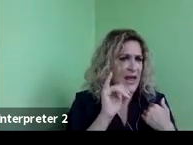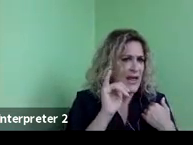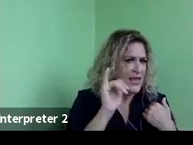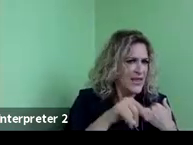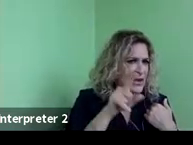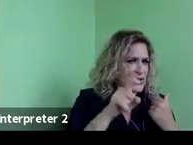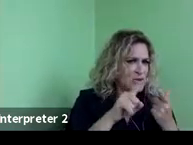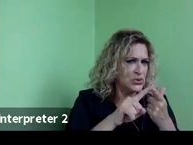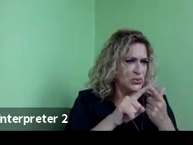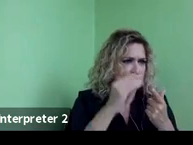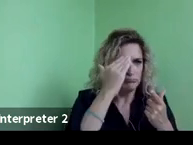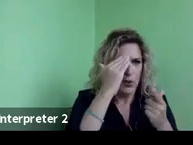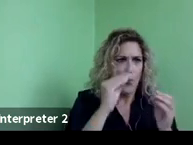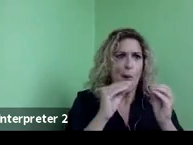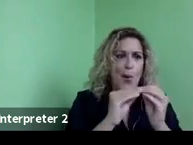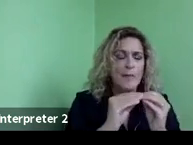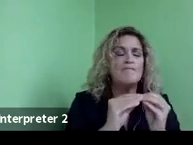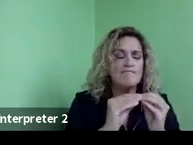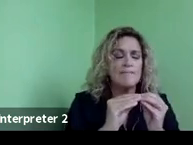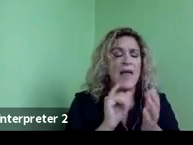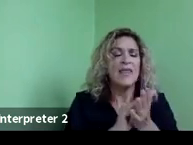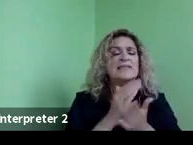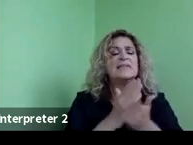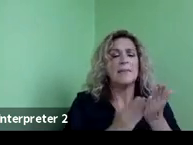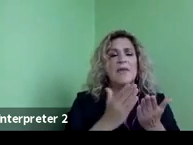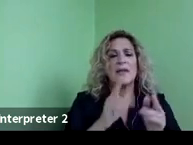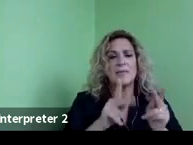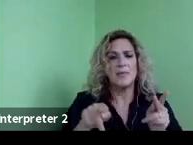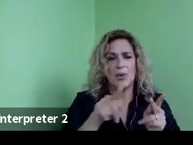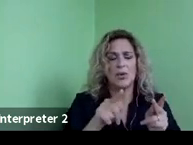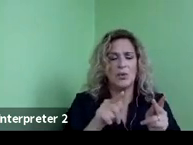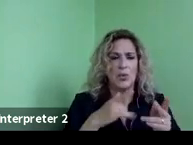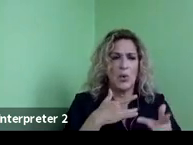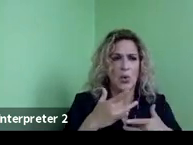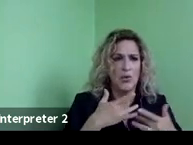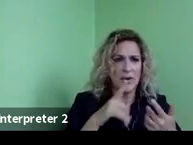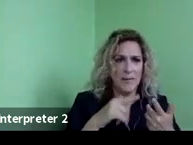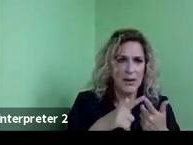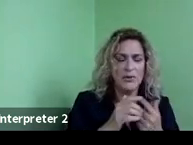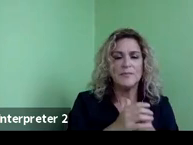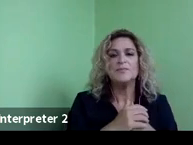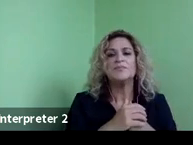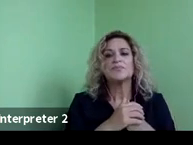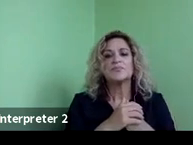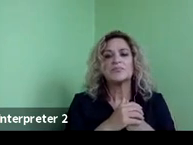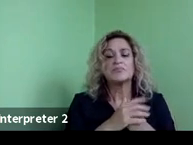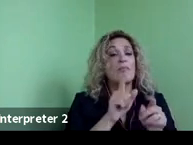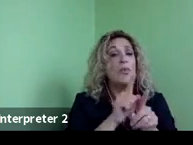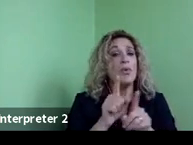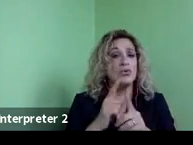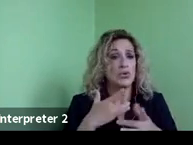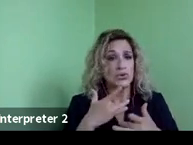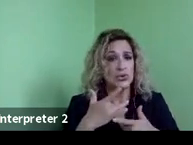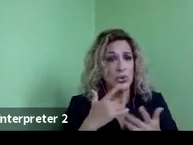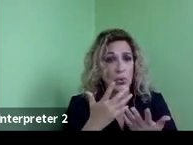that people were worried about. And one of the things that NISCATIV maintains in terms of a concern, are there issues